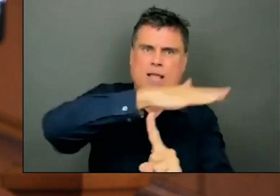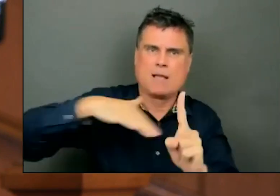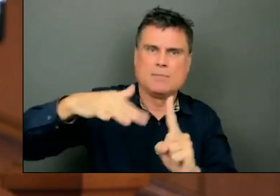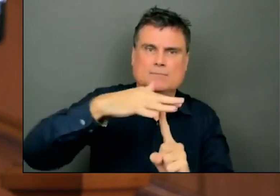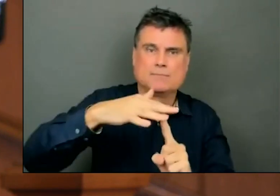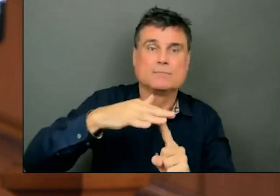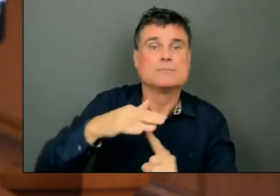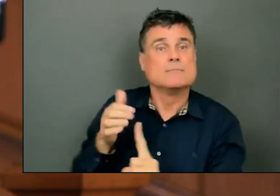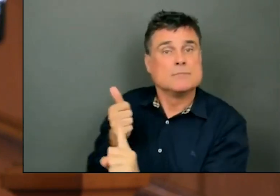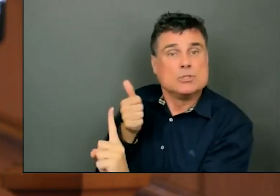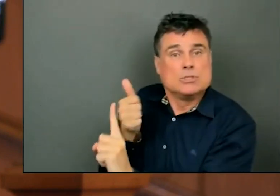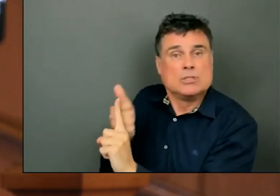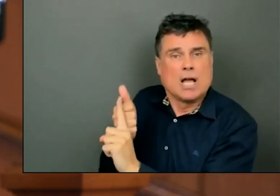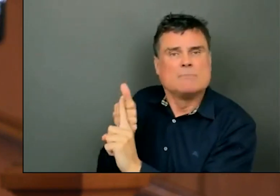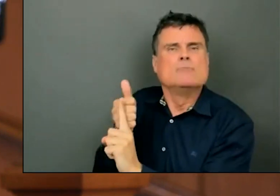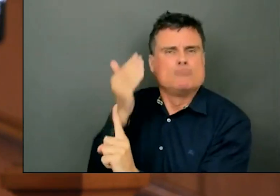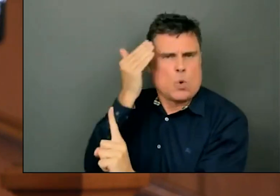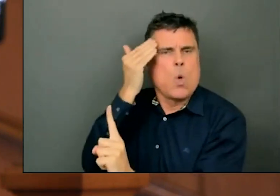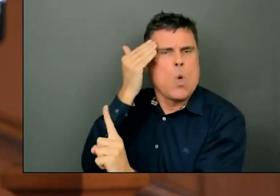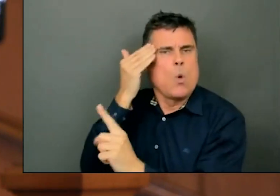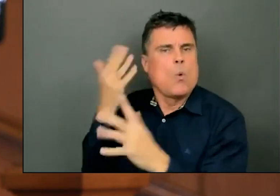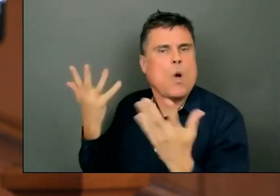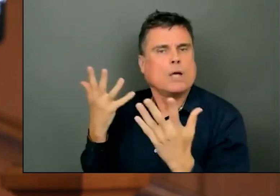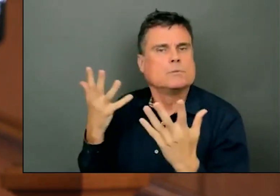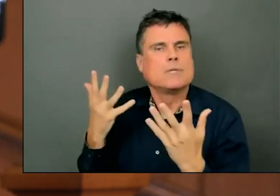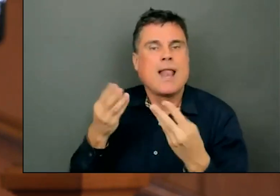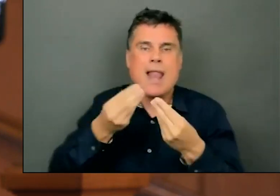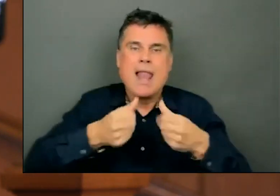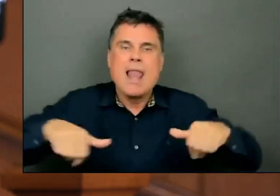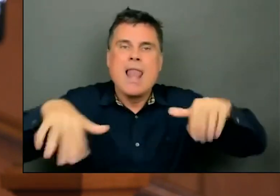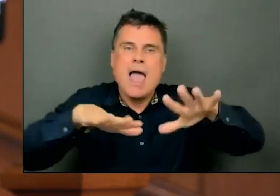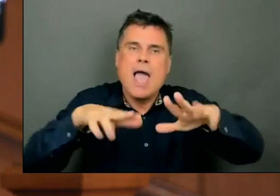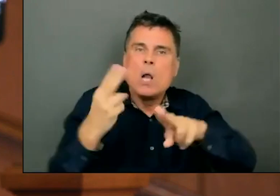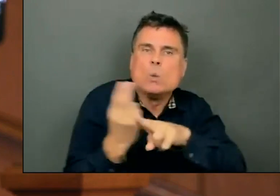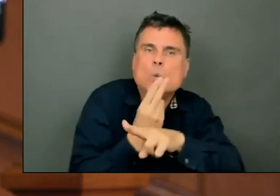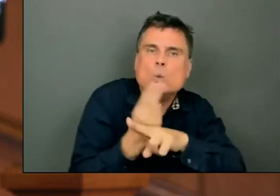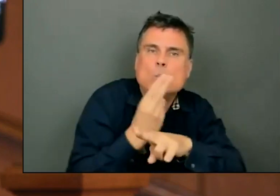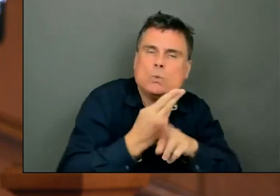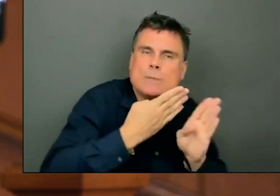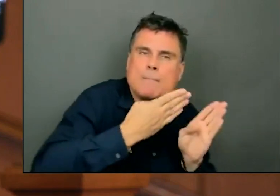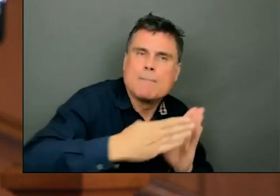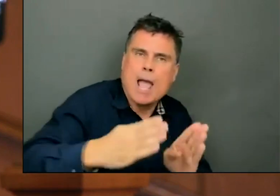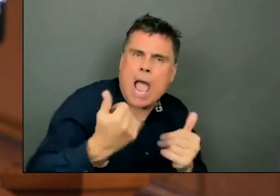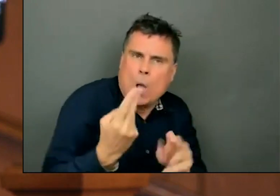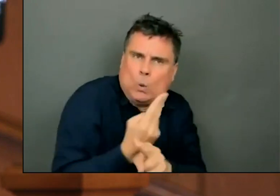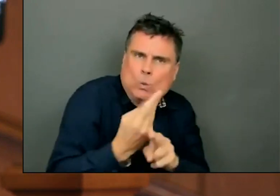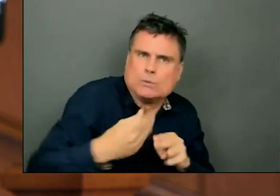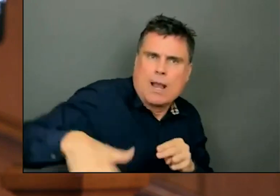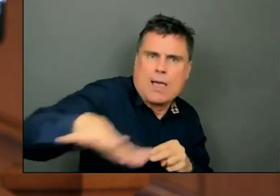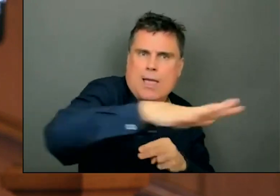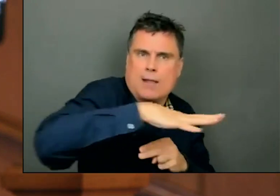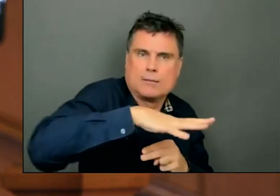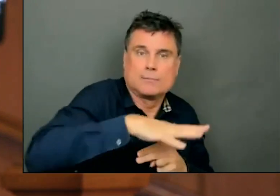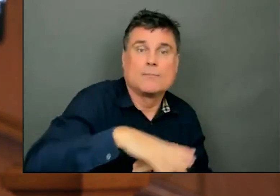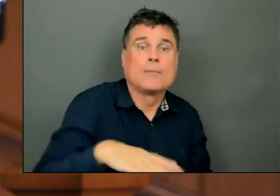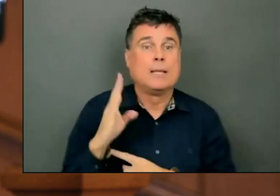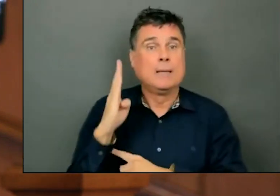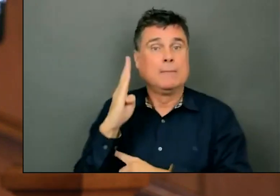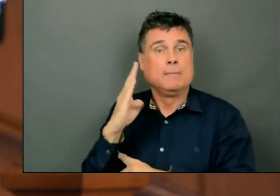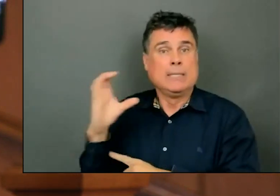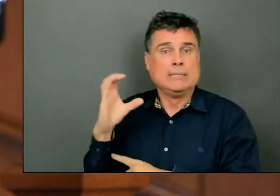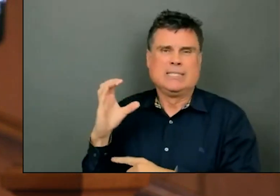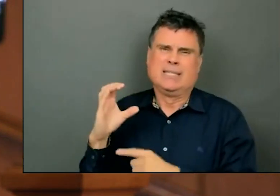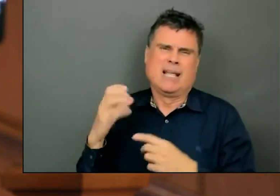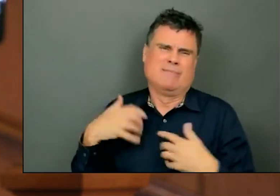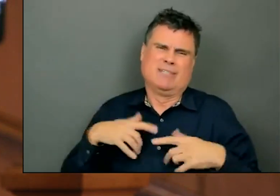fundamental part of being British Columbians with our abundant natural resources is ensuring that we're stewarding those effectively, not just for this generation,